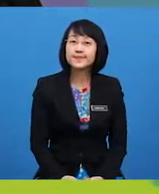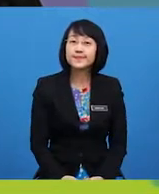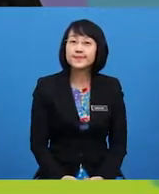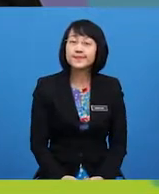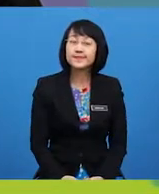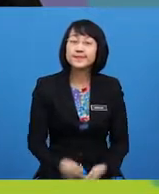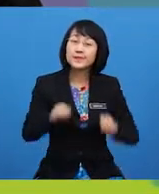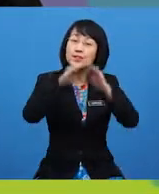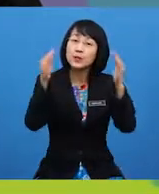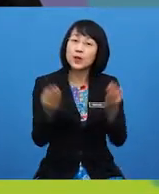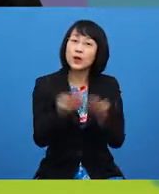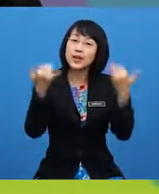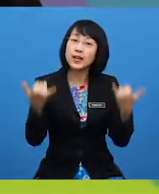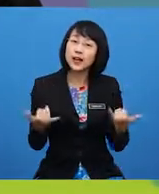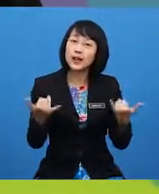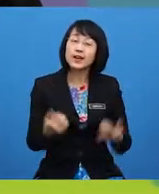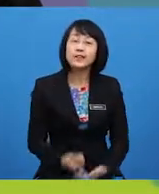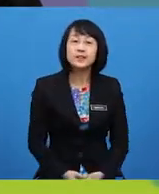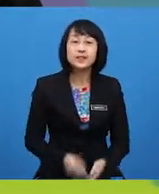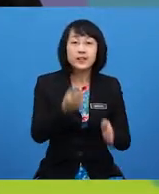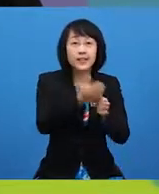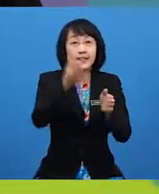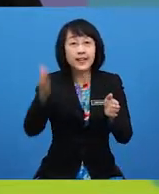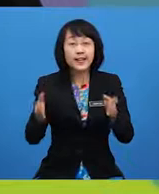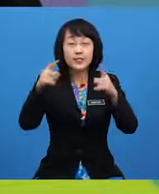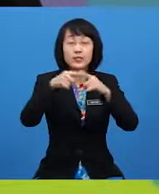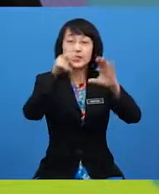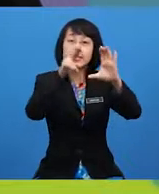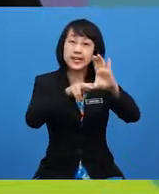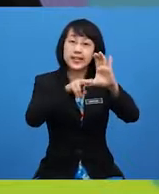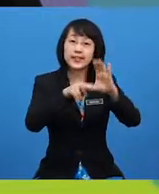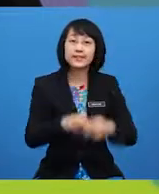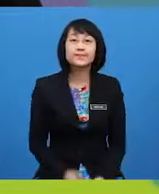And the ball now is next to the chair.